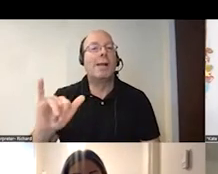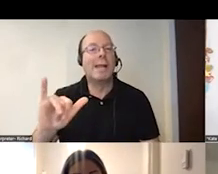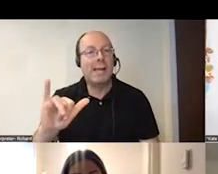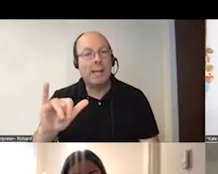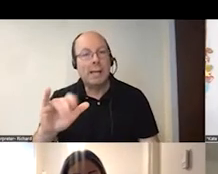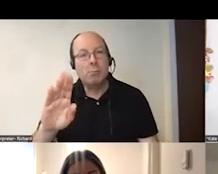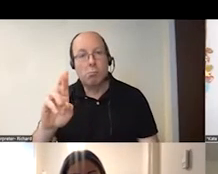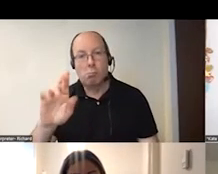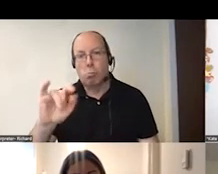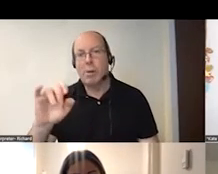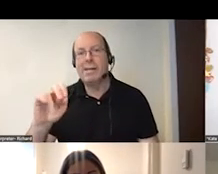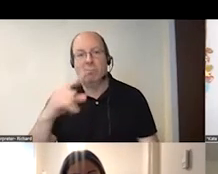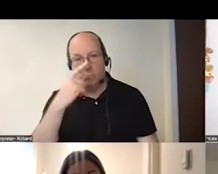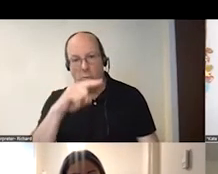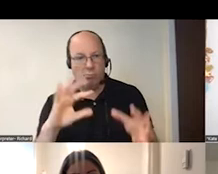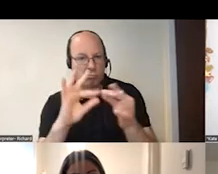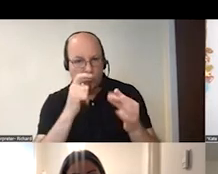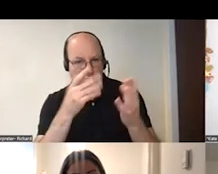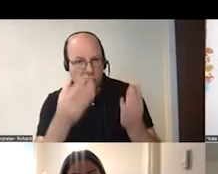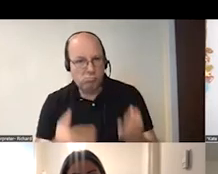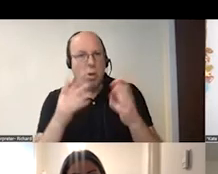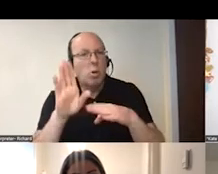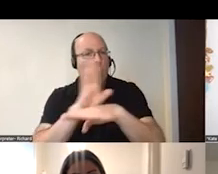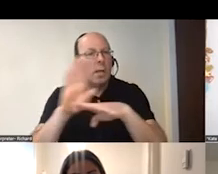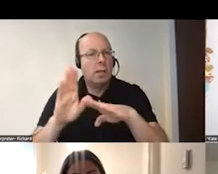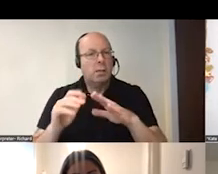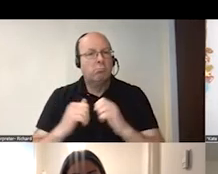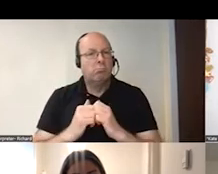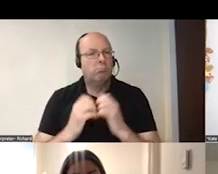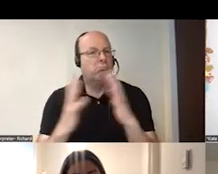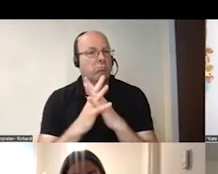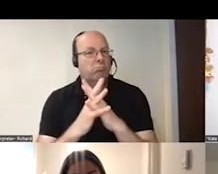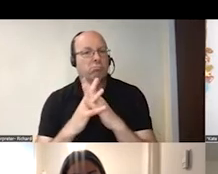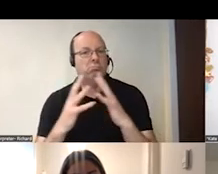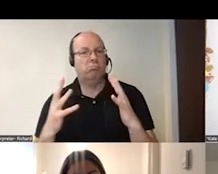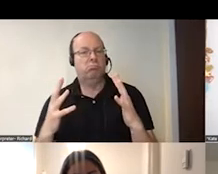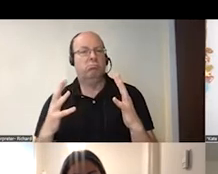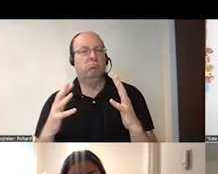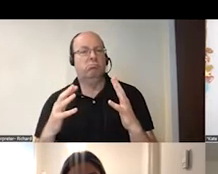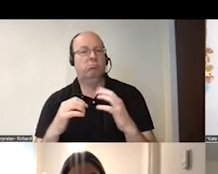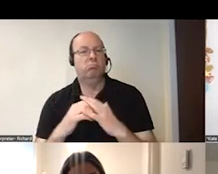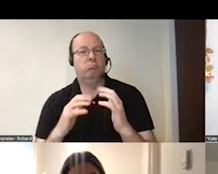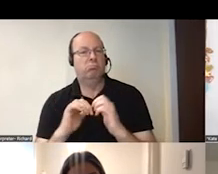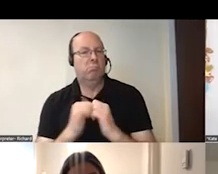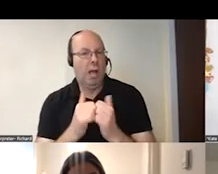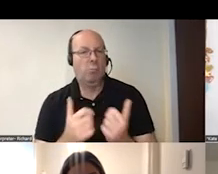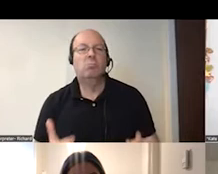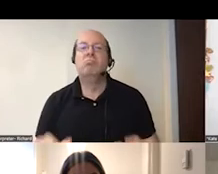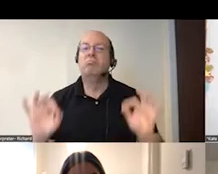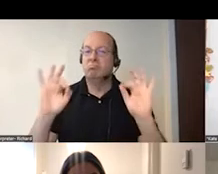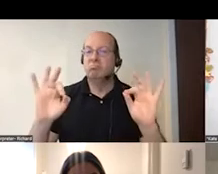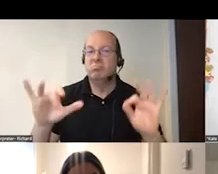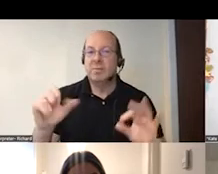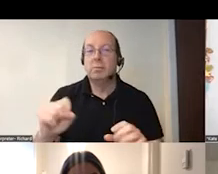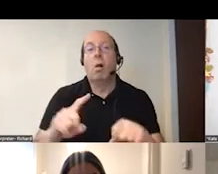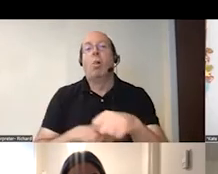about yourself and your business and how you really got yourself to the place where you started to launch your business? Yeah, absolutely. It's a very